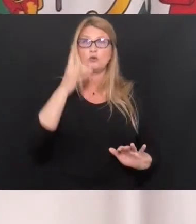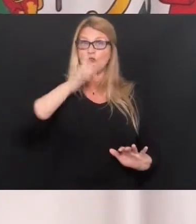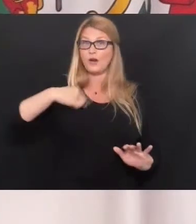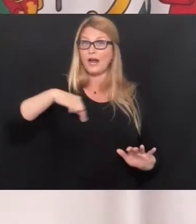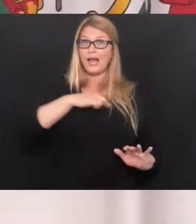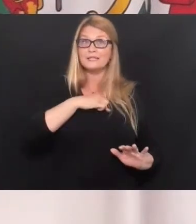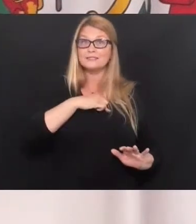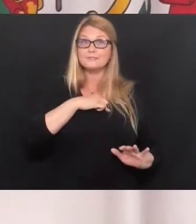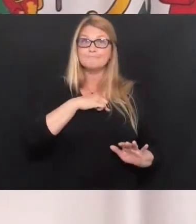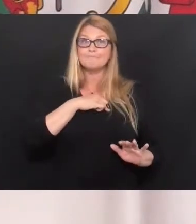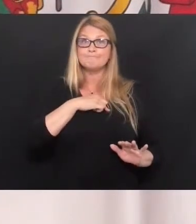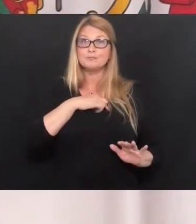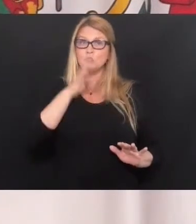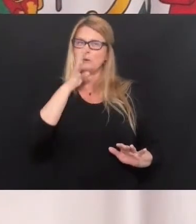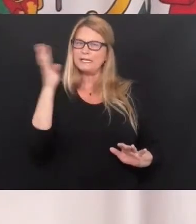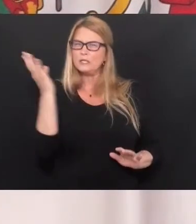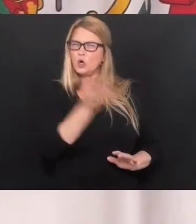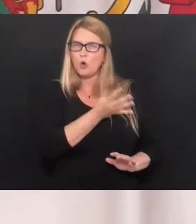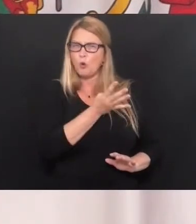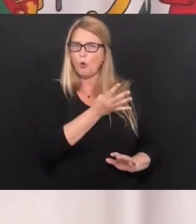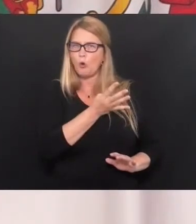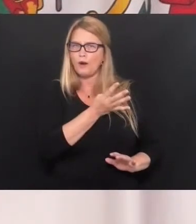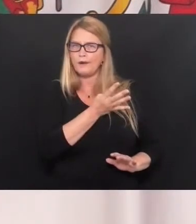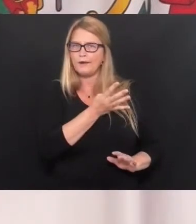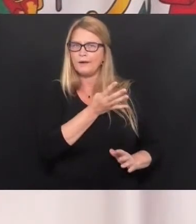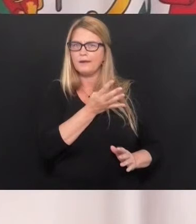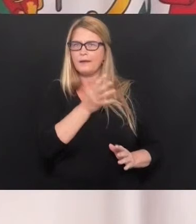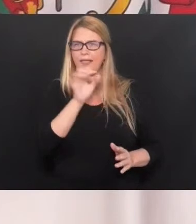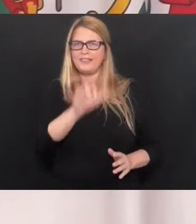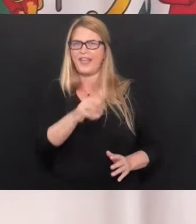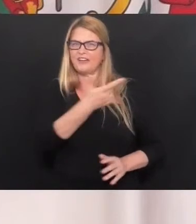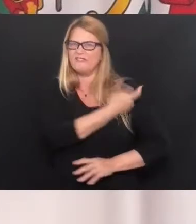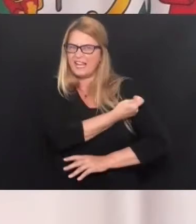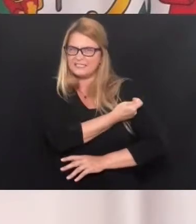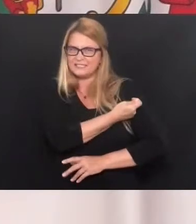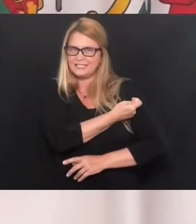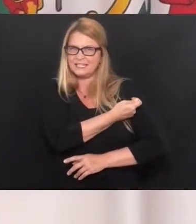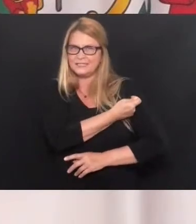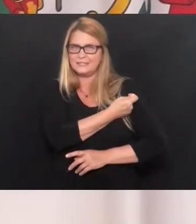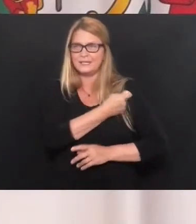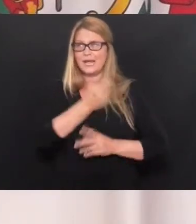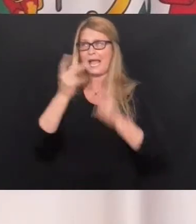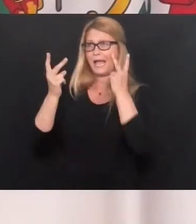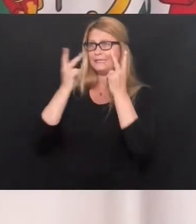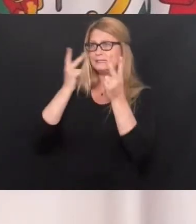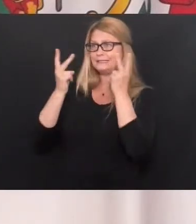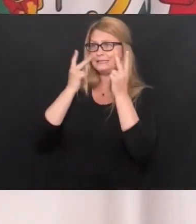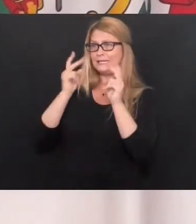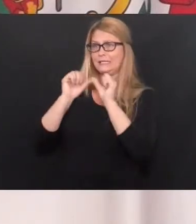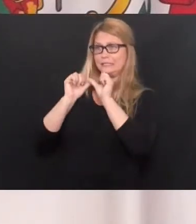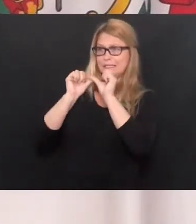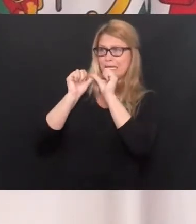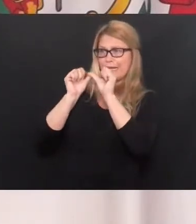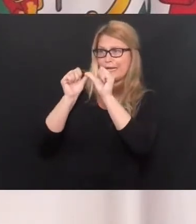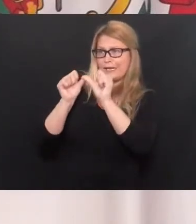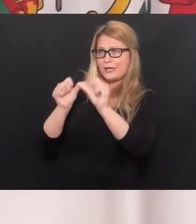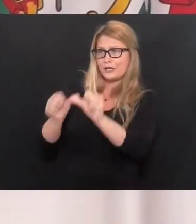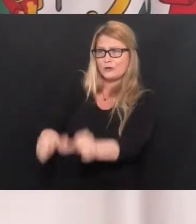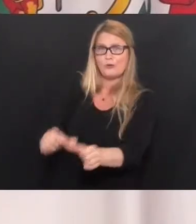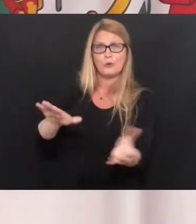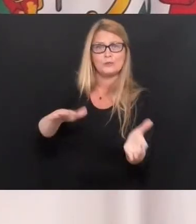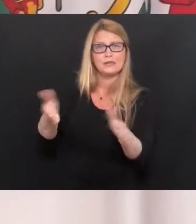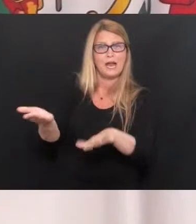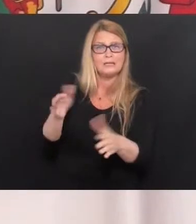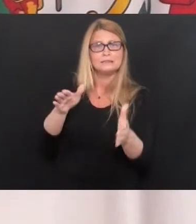to just turn our nose up and say, well, we're not going to take the vaccine, and we're having this continue and continue and continue, and we